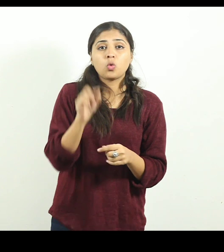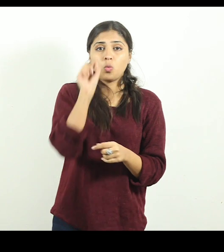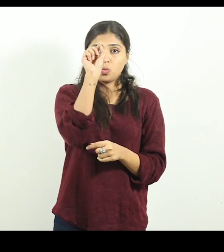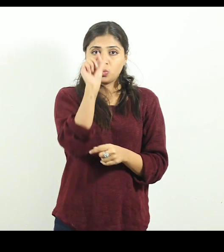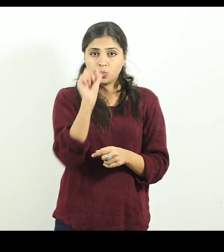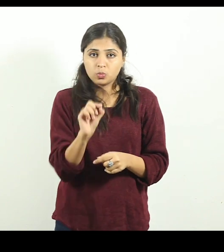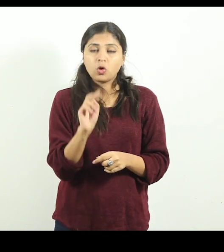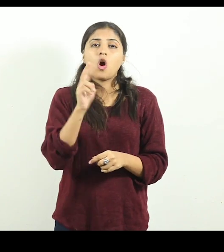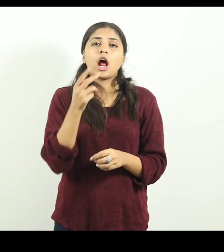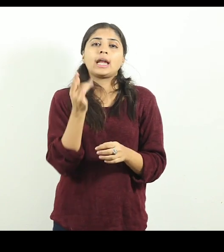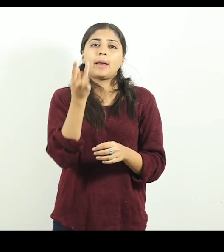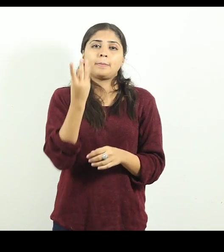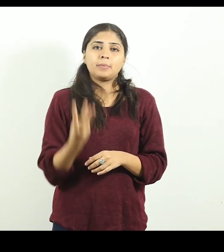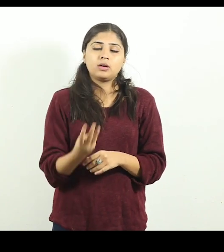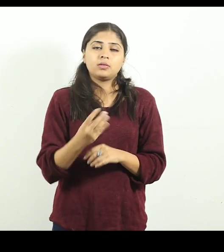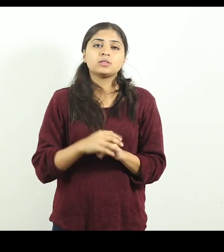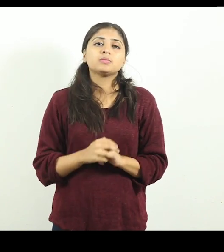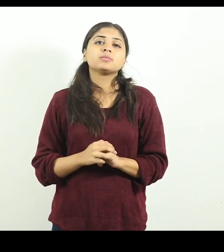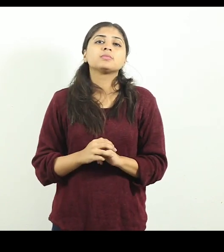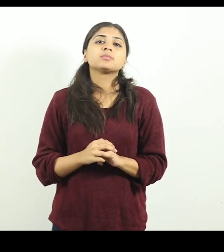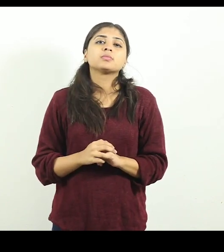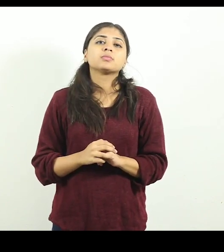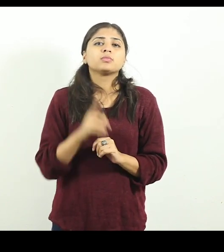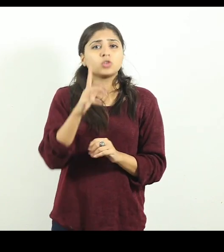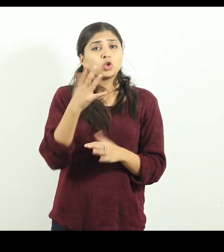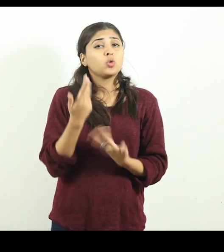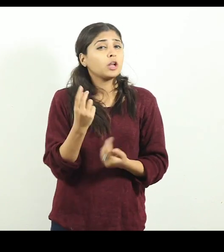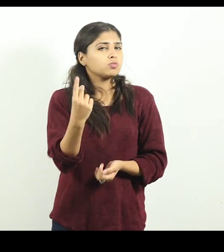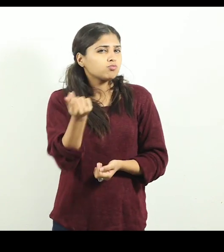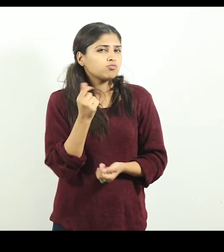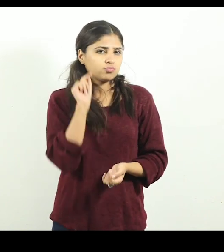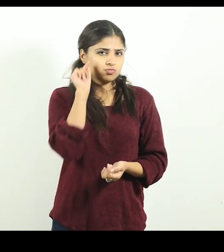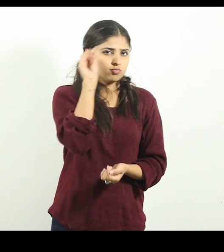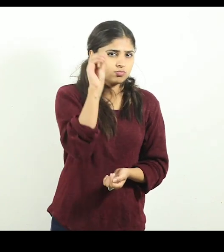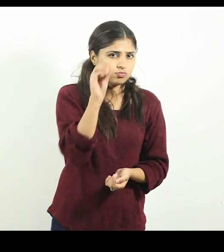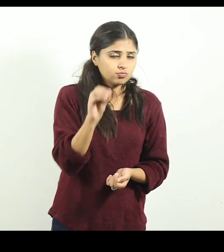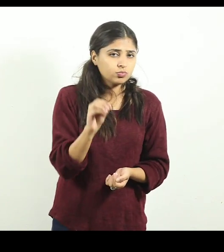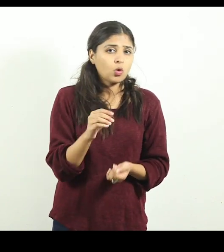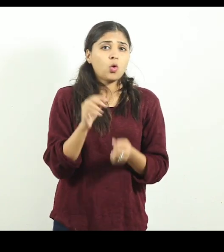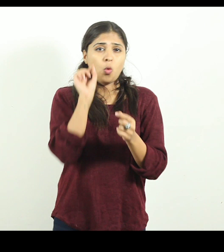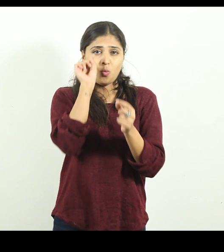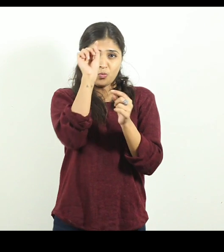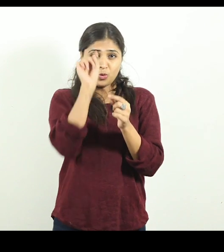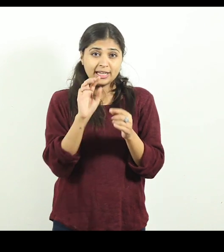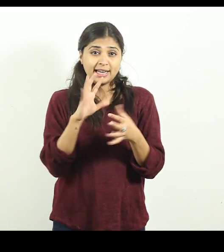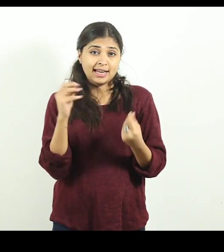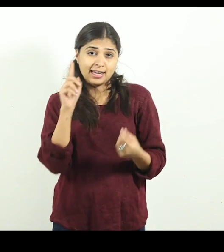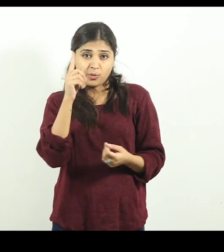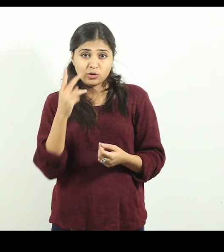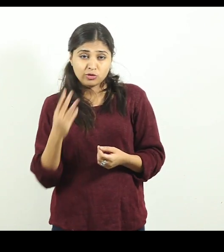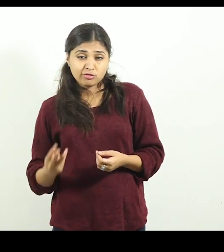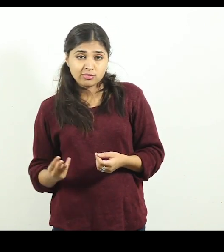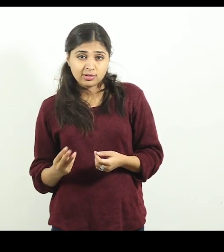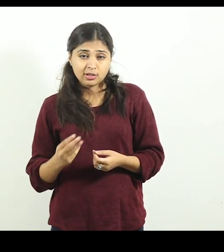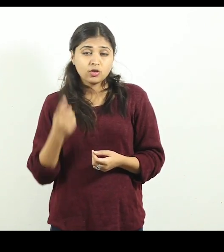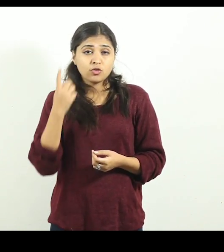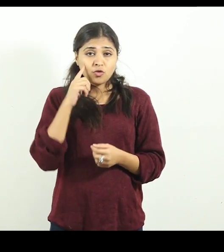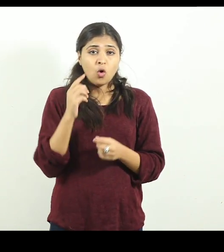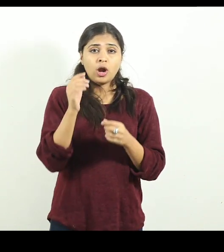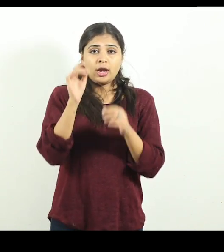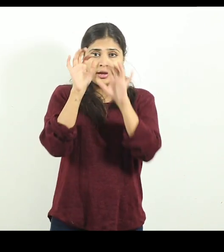Inserting bullets or numbers. You can quickly add bullets or numbers to existing lines of text, or Word